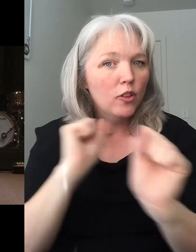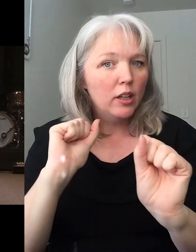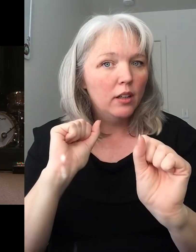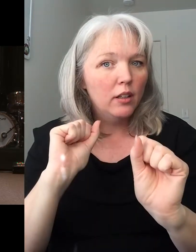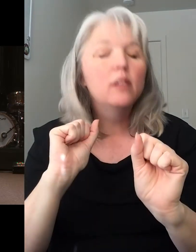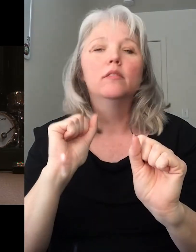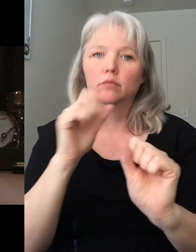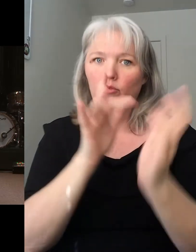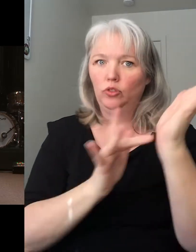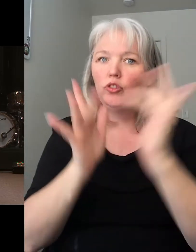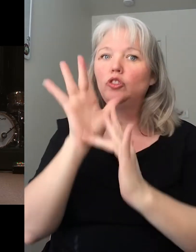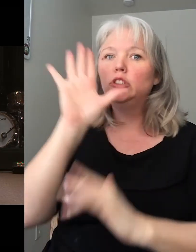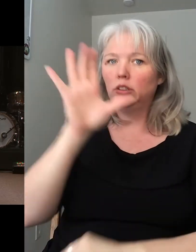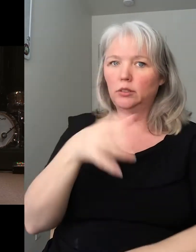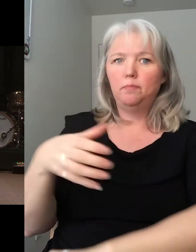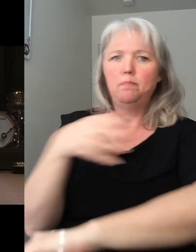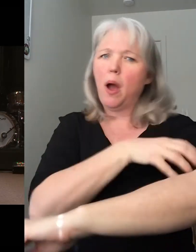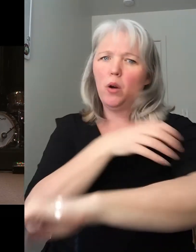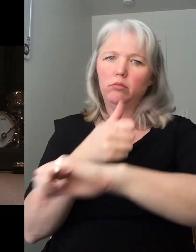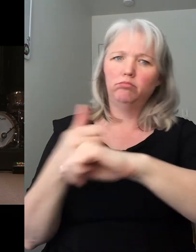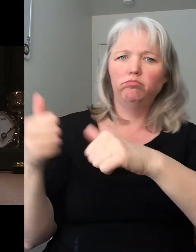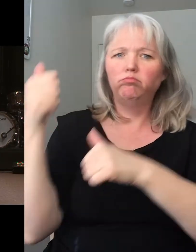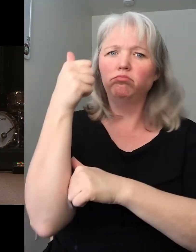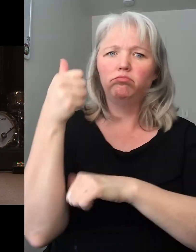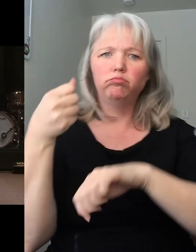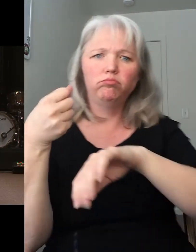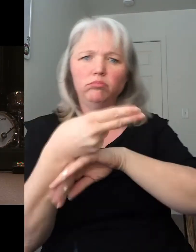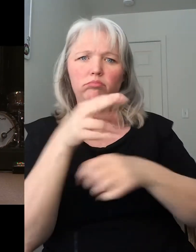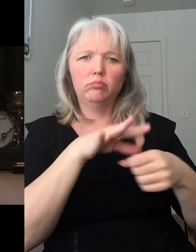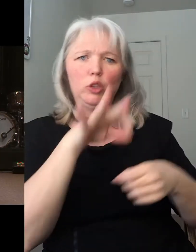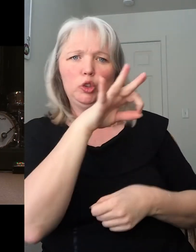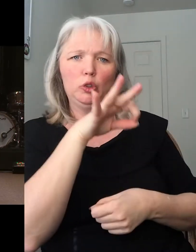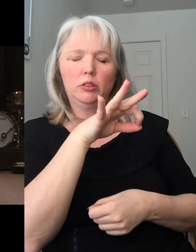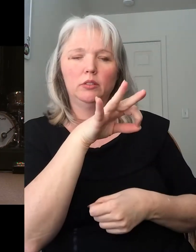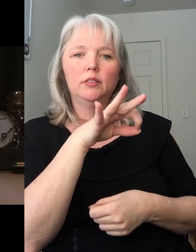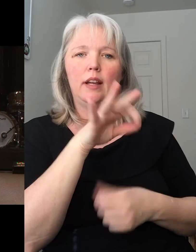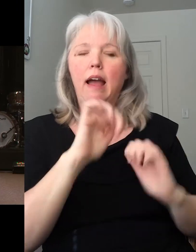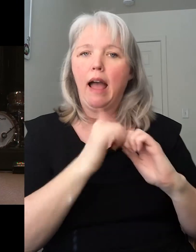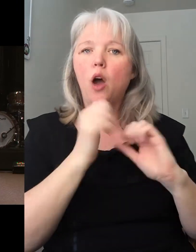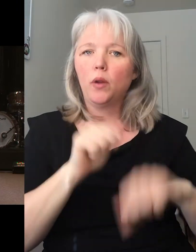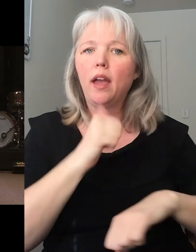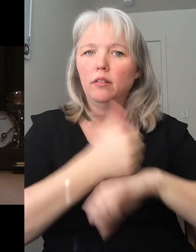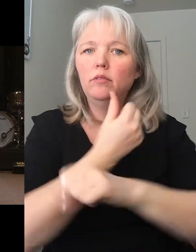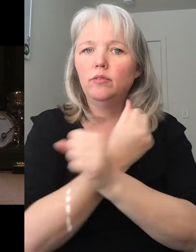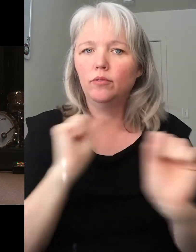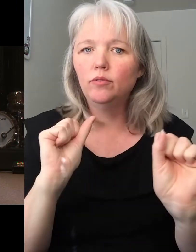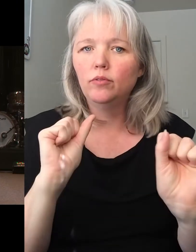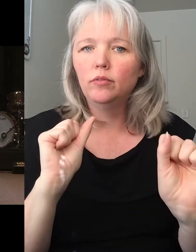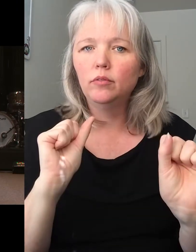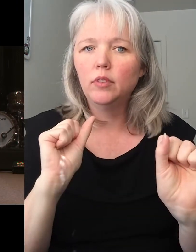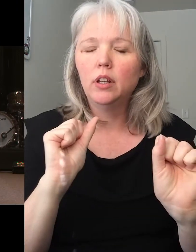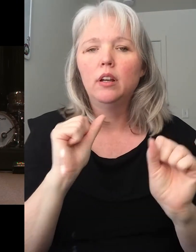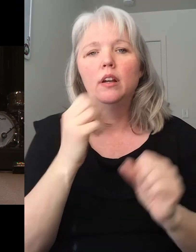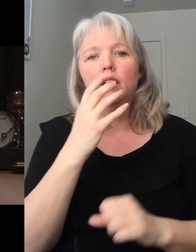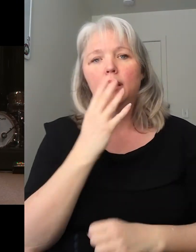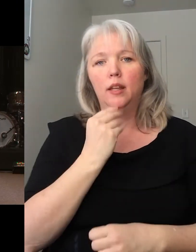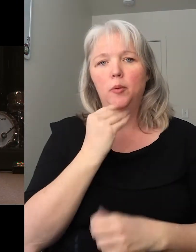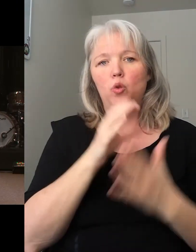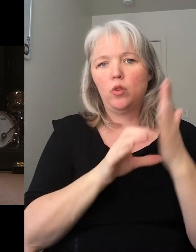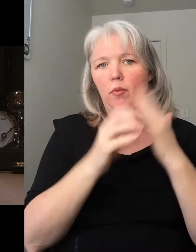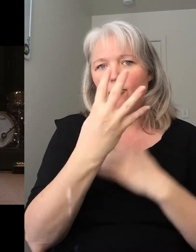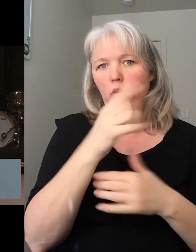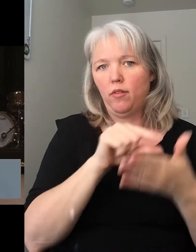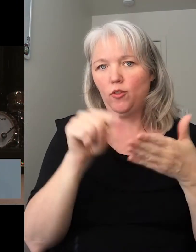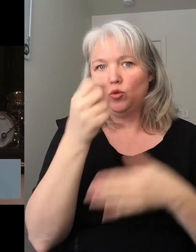free by the power of Jesus over spiritual forces, how you can be free. In Hebrews chapter 4 in verse